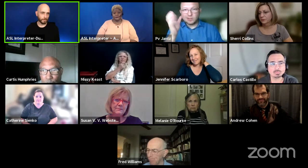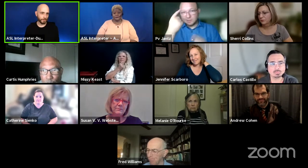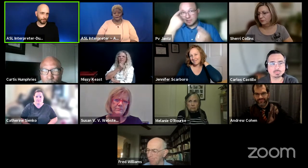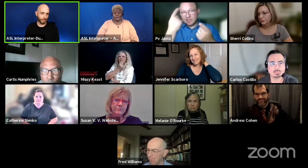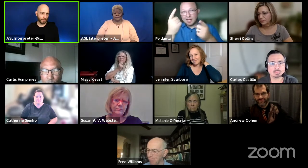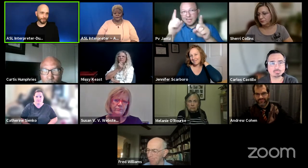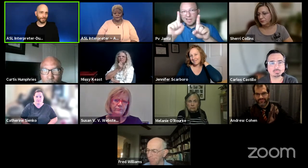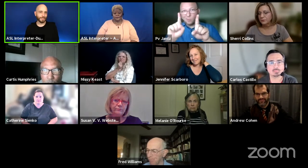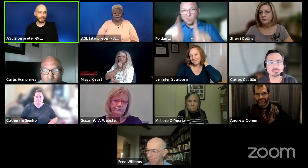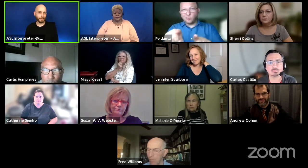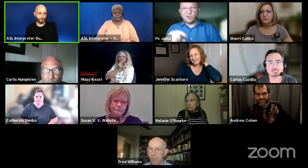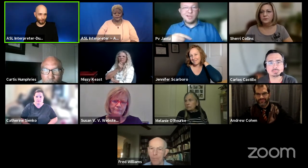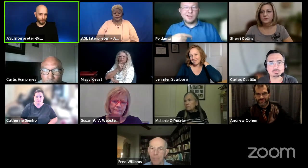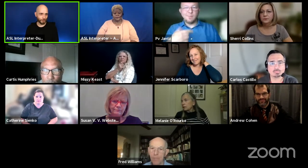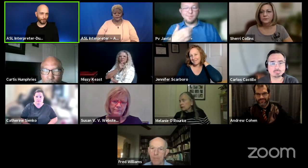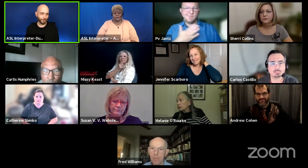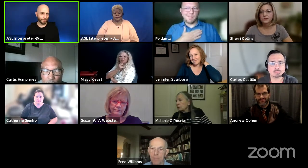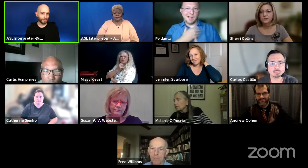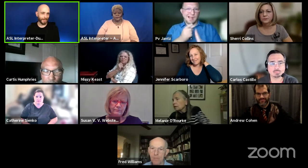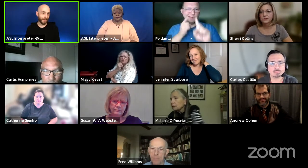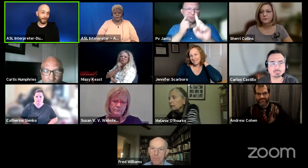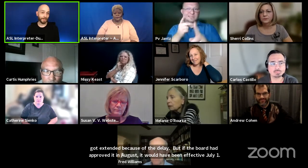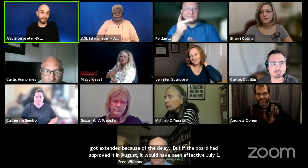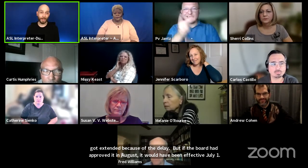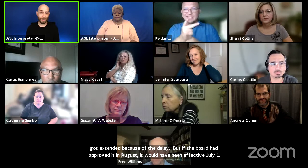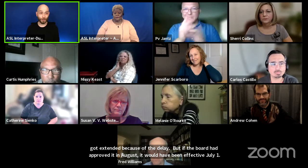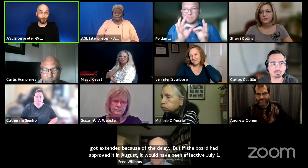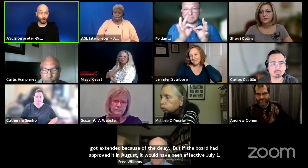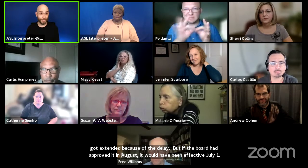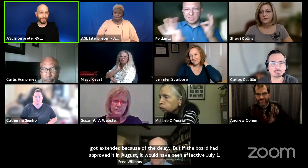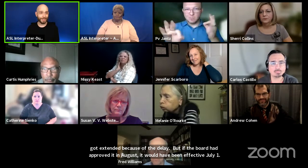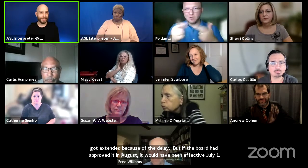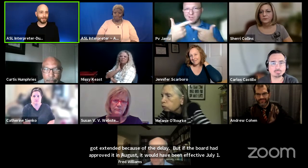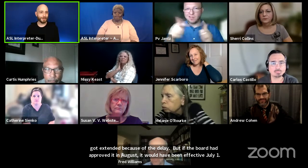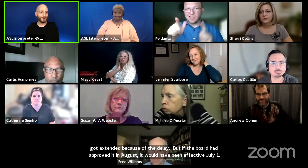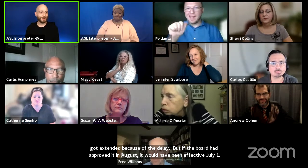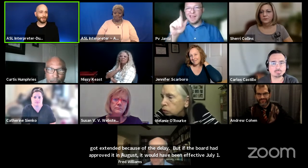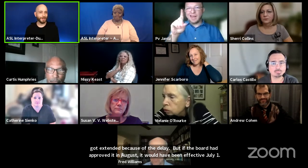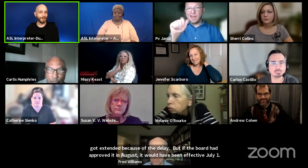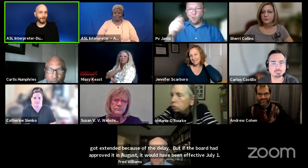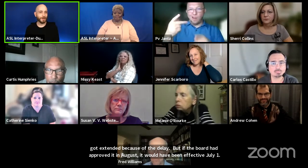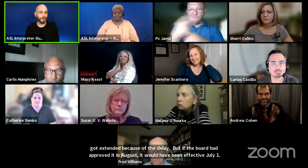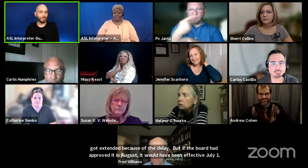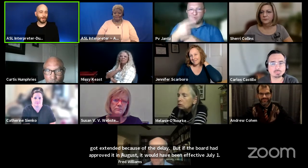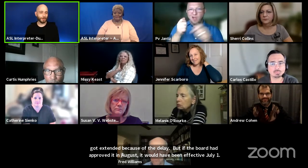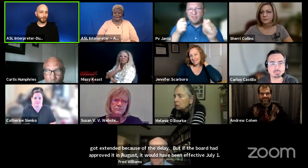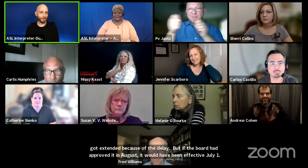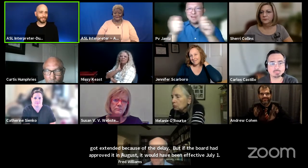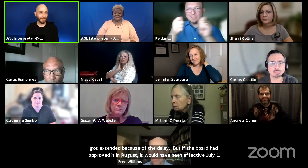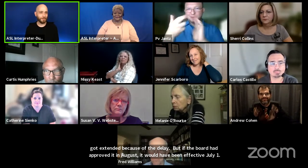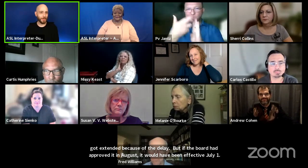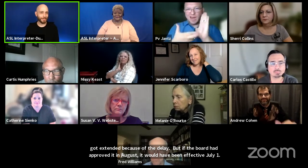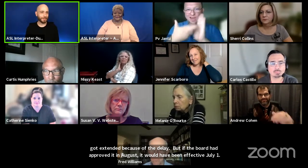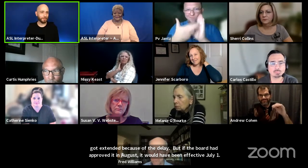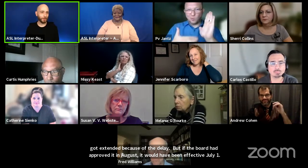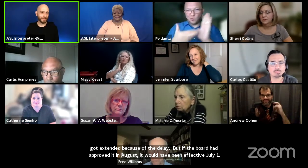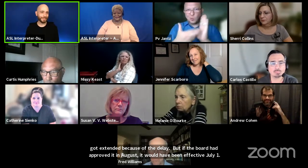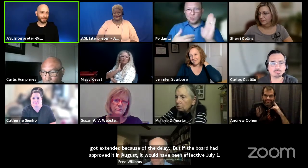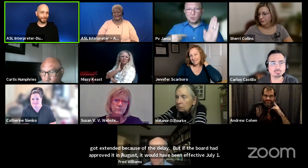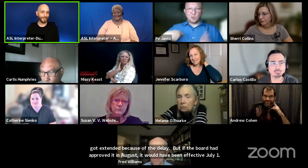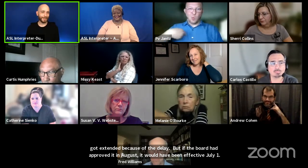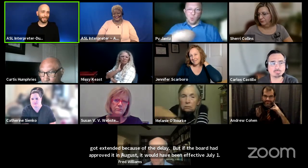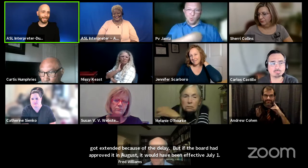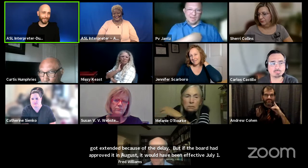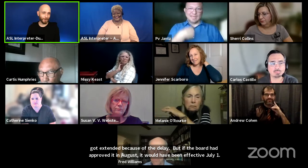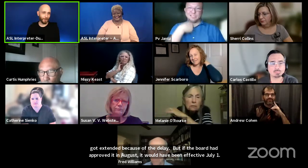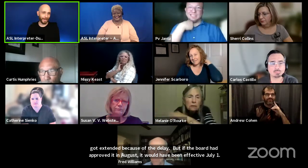This is Commissioner Jantz. Thank you so much, Curtis. And I agree. My goal was to keep things simple and